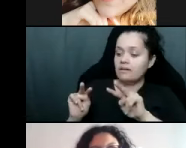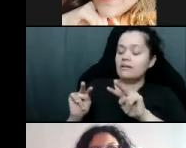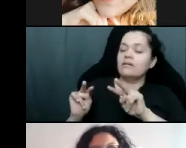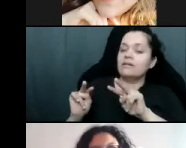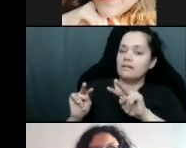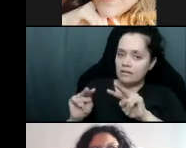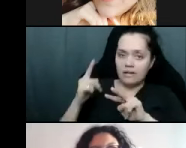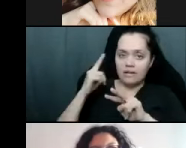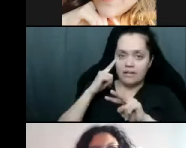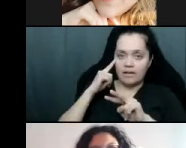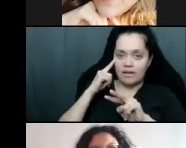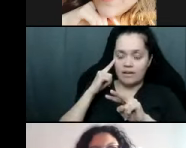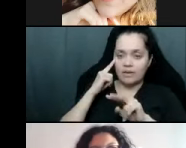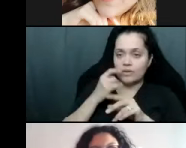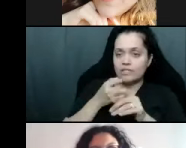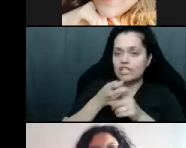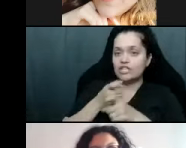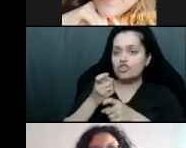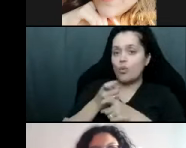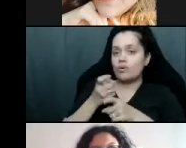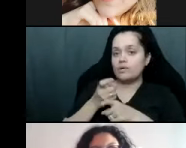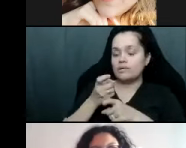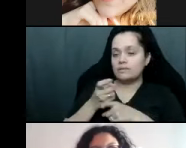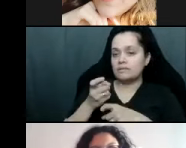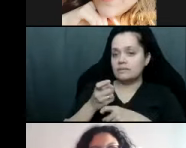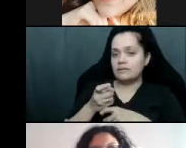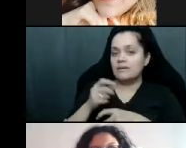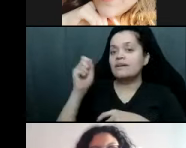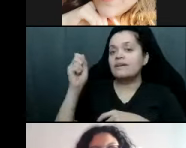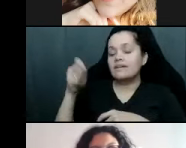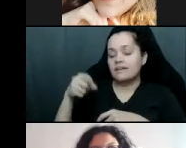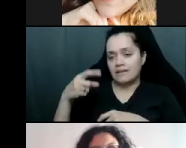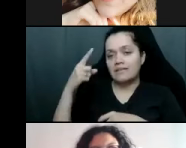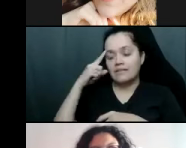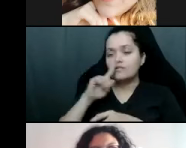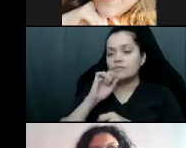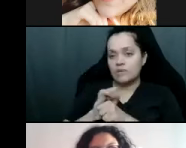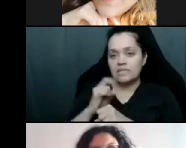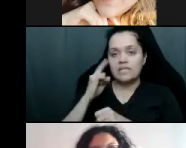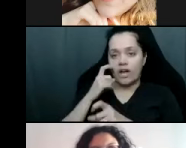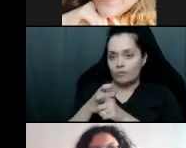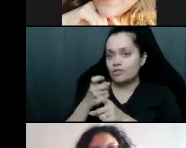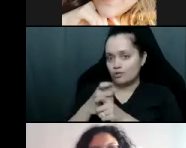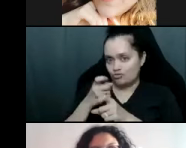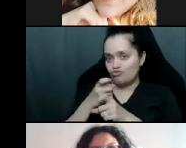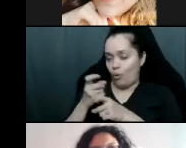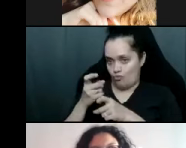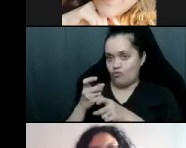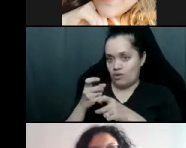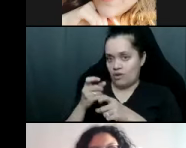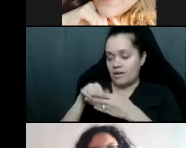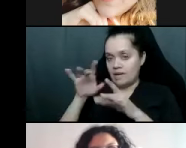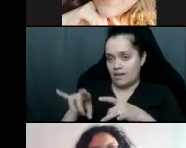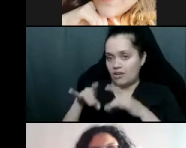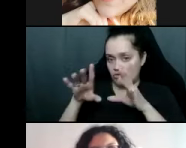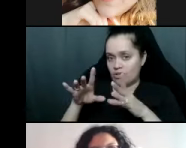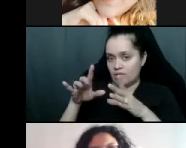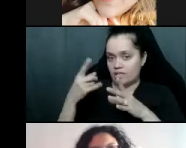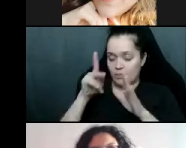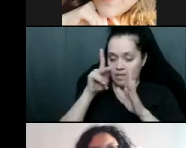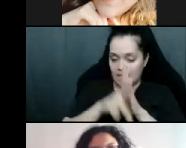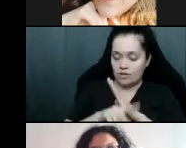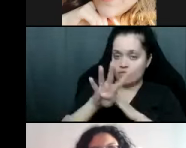thought it was a practical joke. Yes, they actually thought it was a prank. That's in Australia, someone had killed